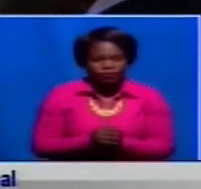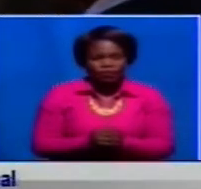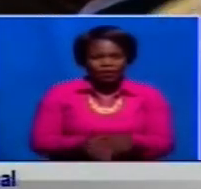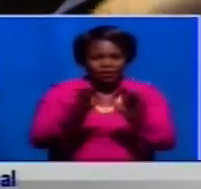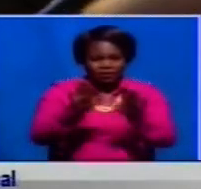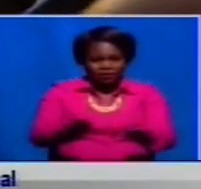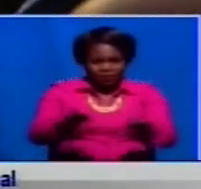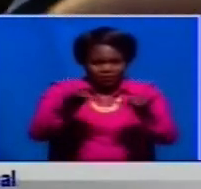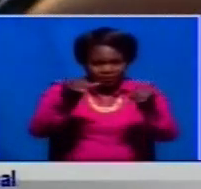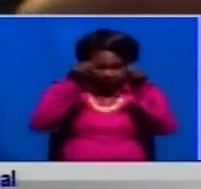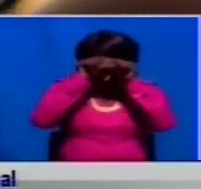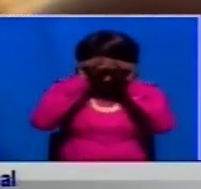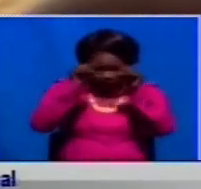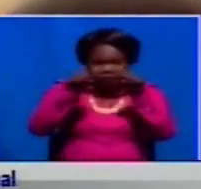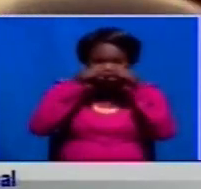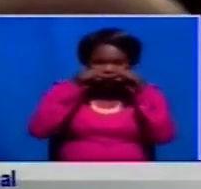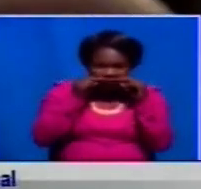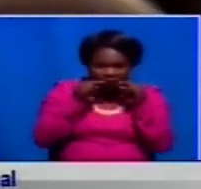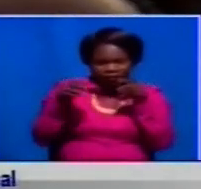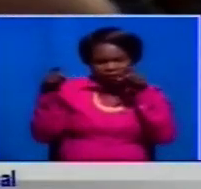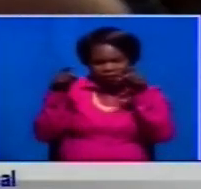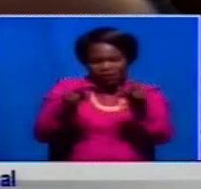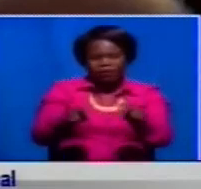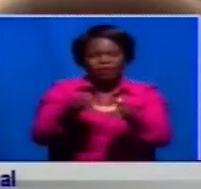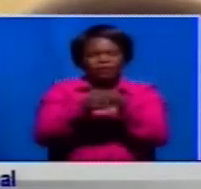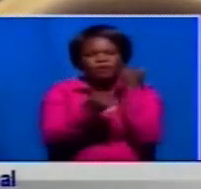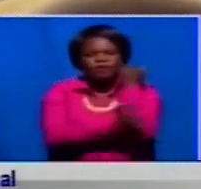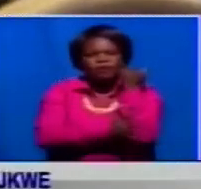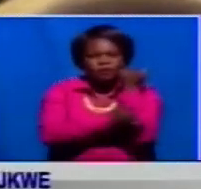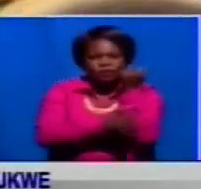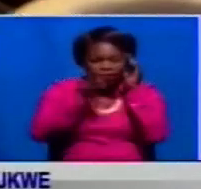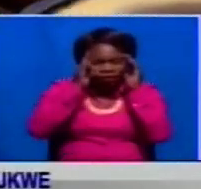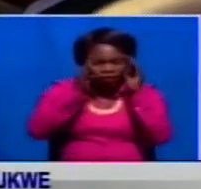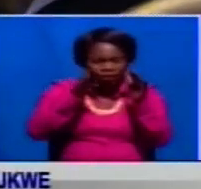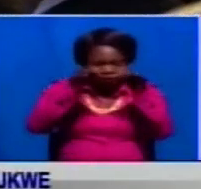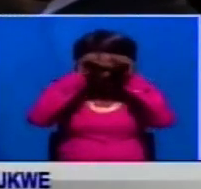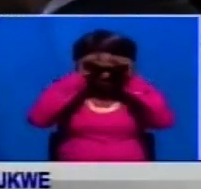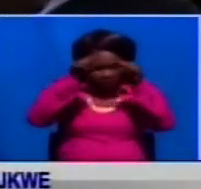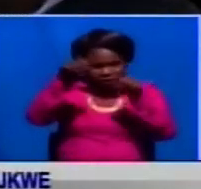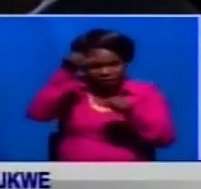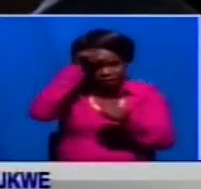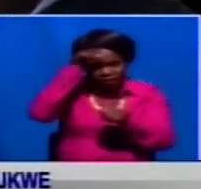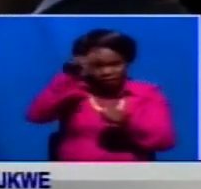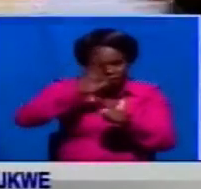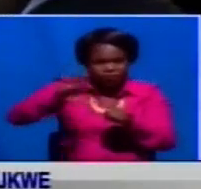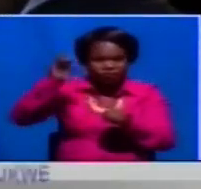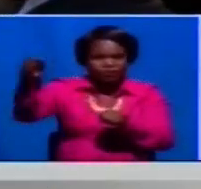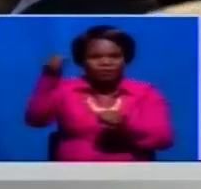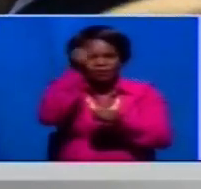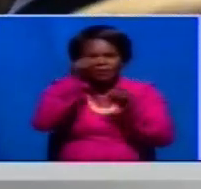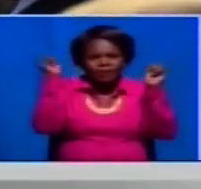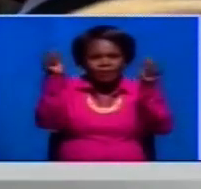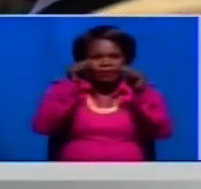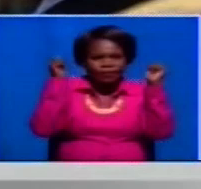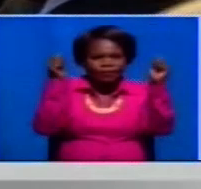Zimbabwean President Robert Mugabe has arrived in the country to attend President Edgar Lungu's inauguration.